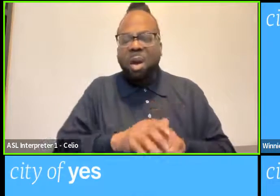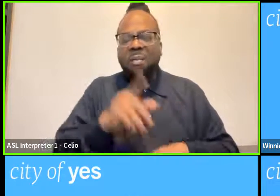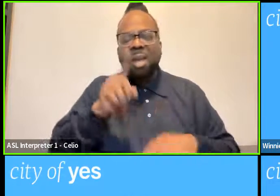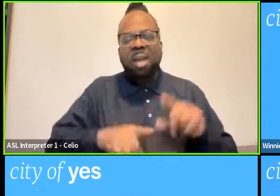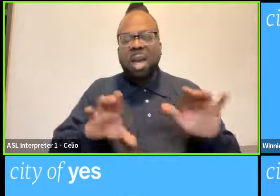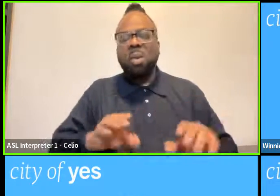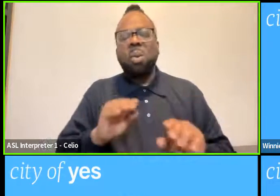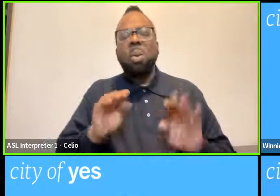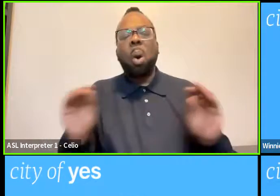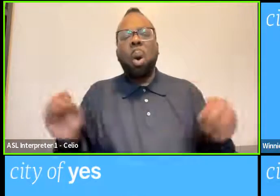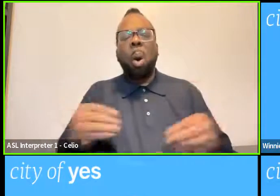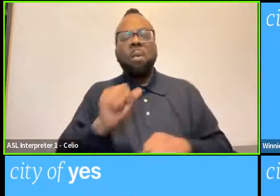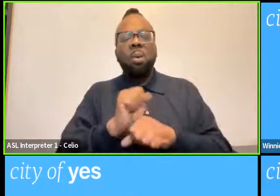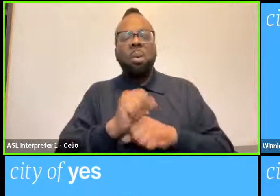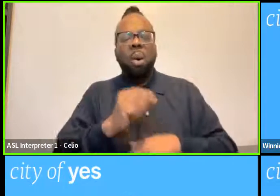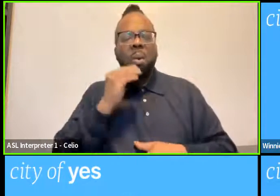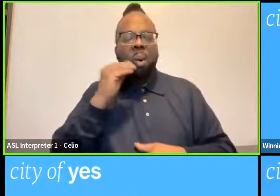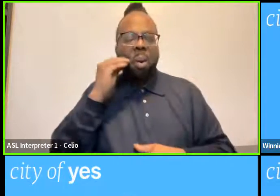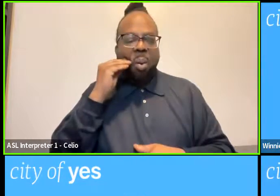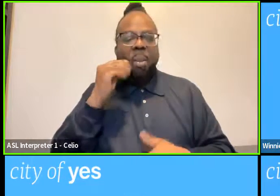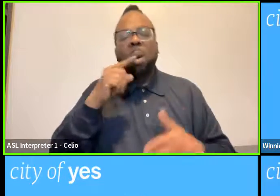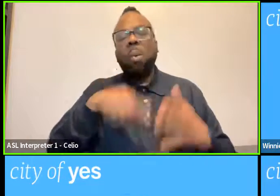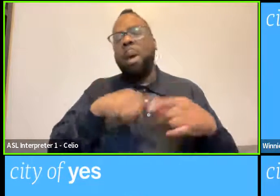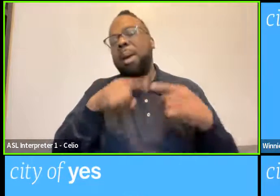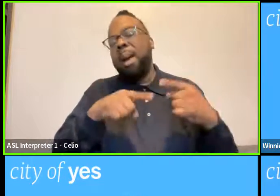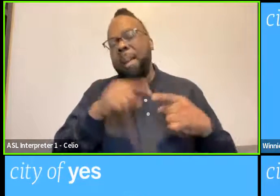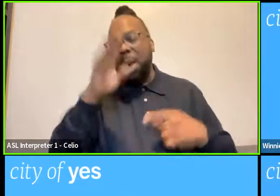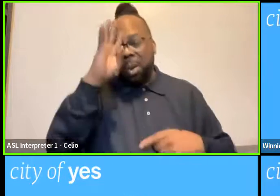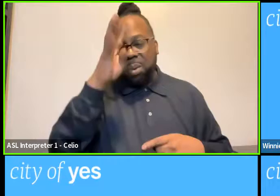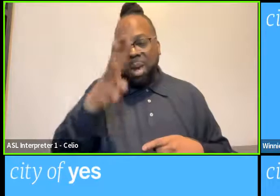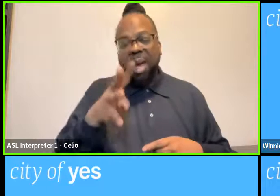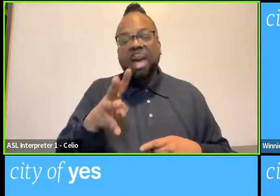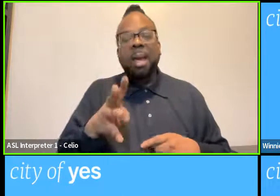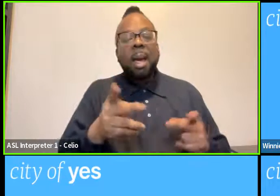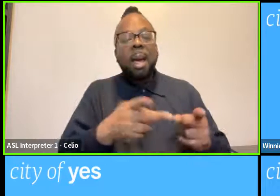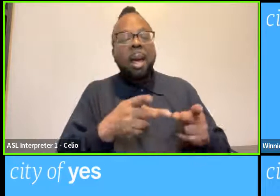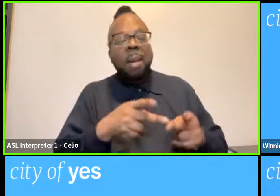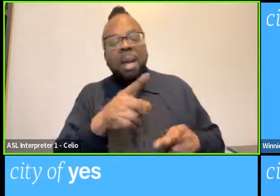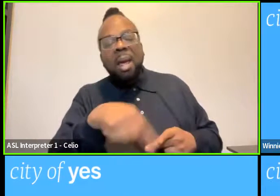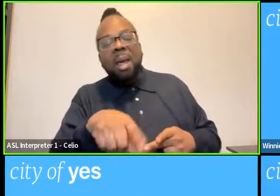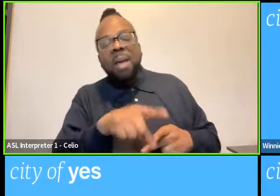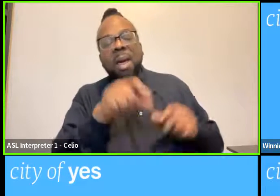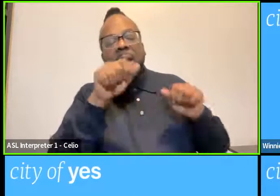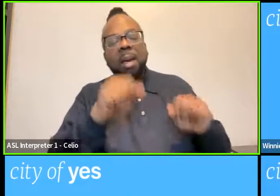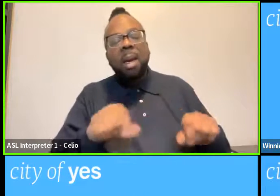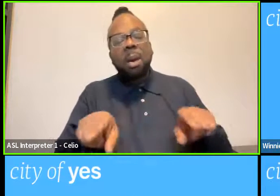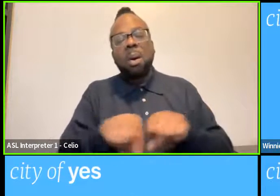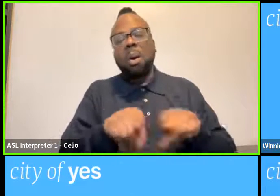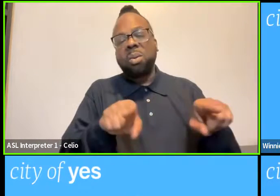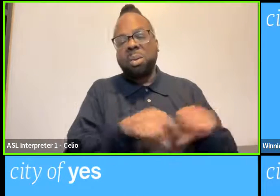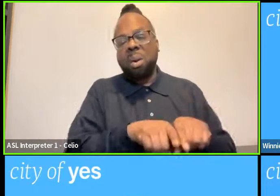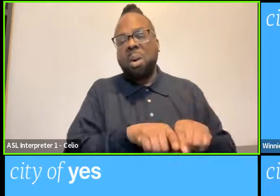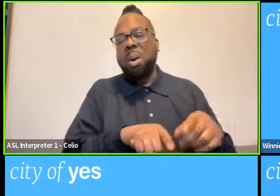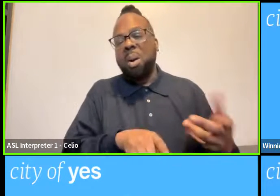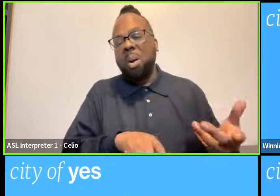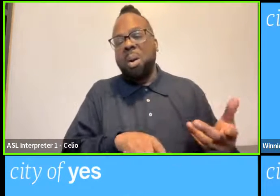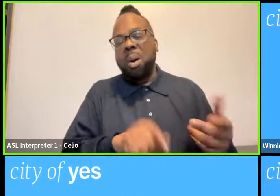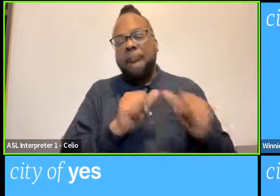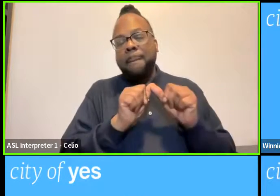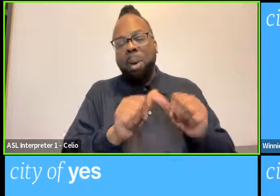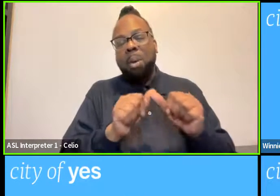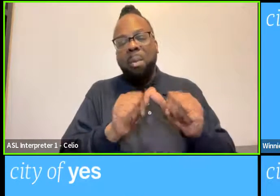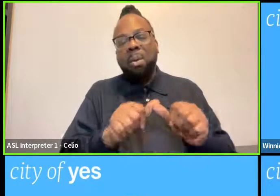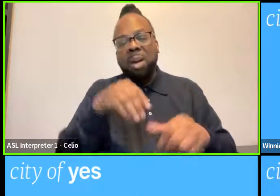home. What about creating homes and places for them so that they also can be permanently